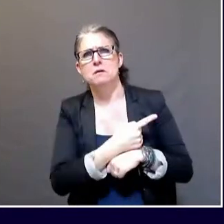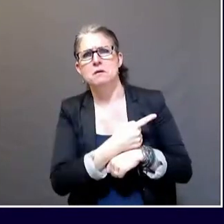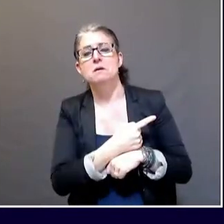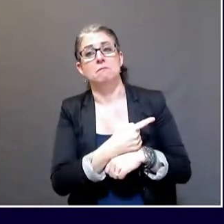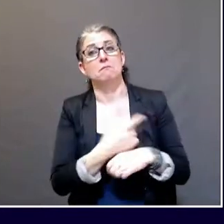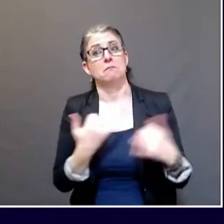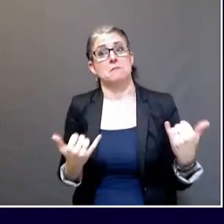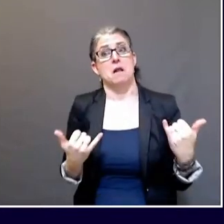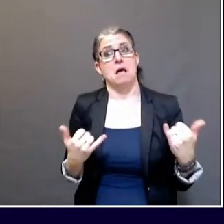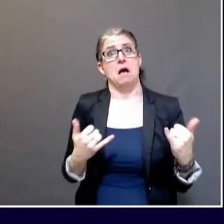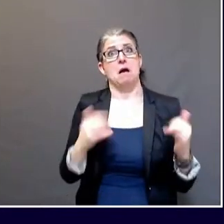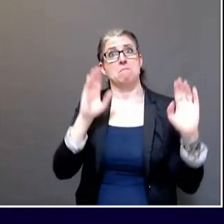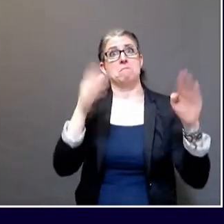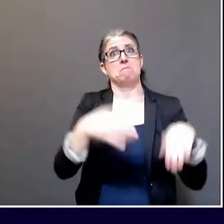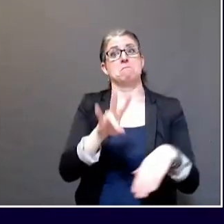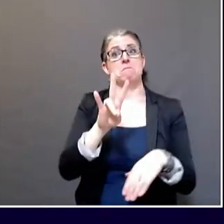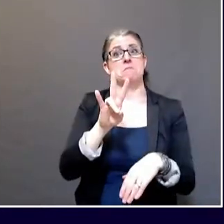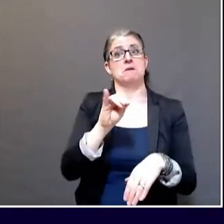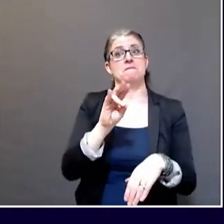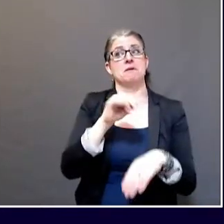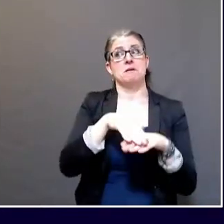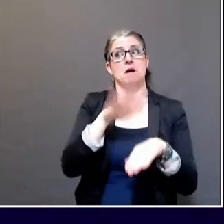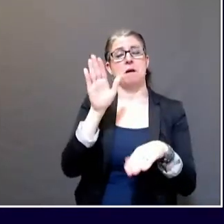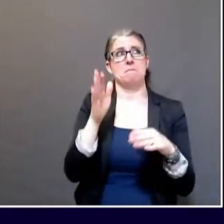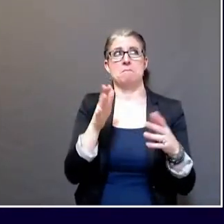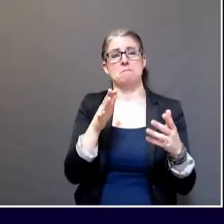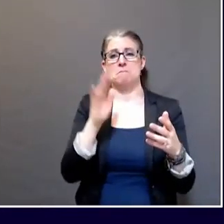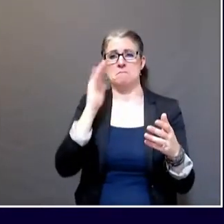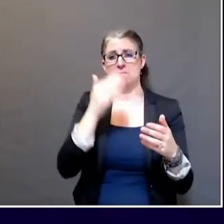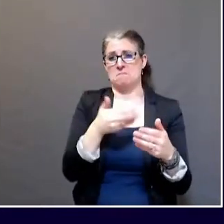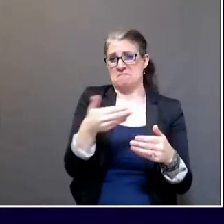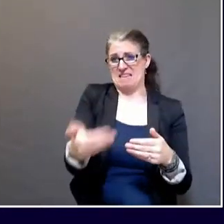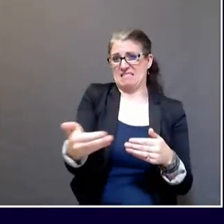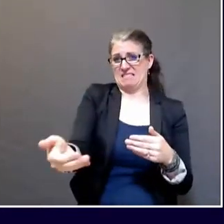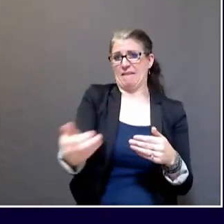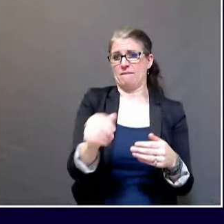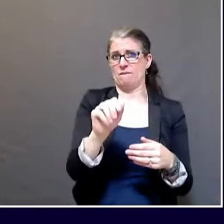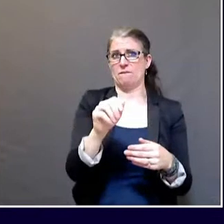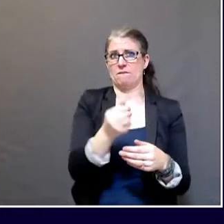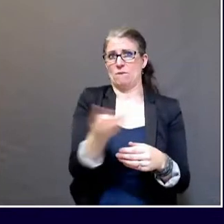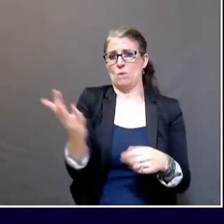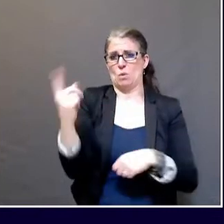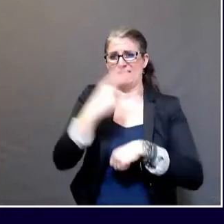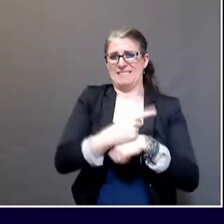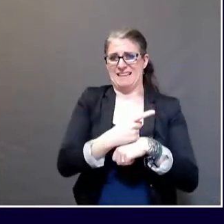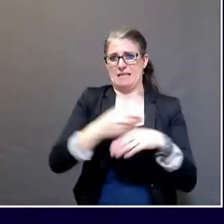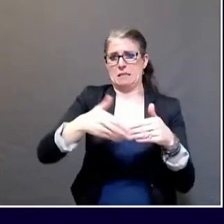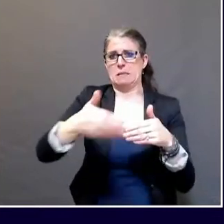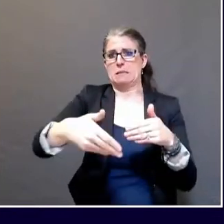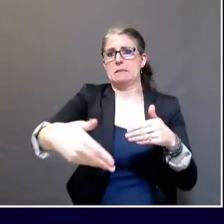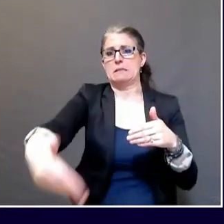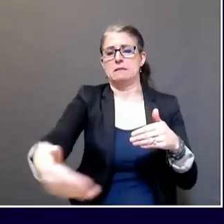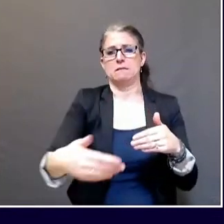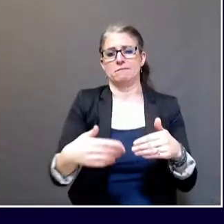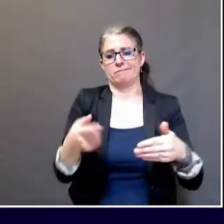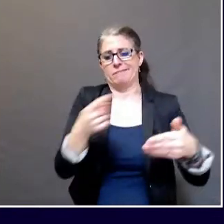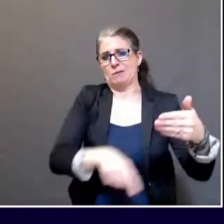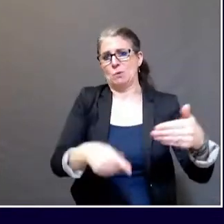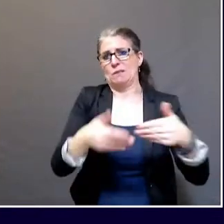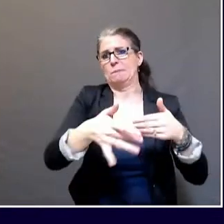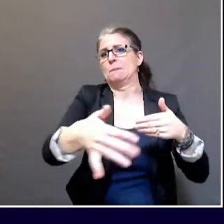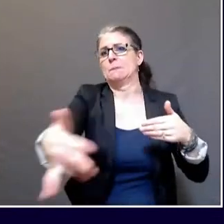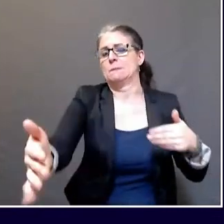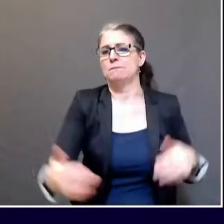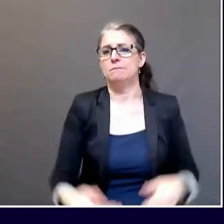weeks. Great, thank you. Thanks, Amy. I'm going to turn it over to Connor at WABI. Dr. Shah, thank